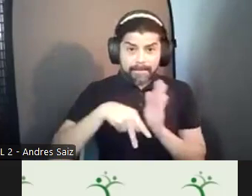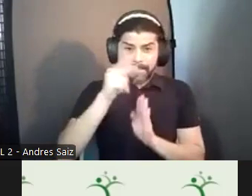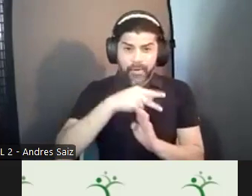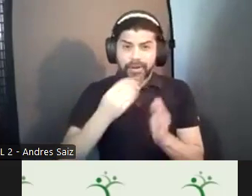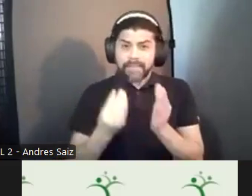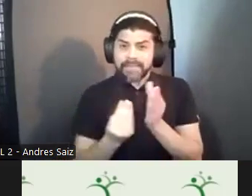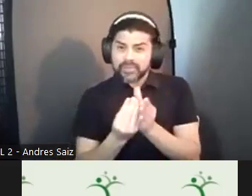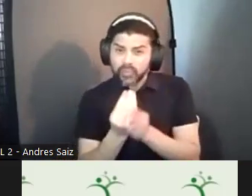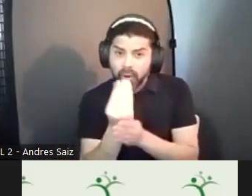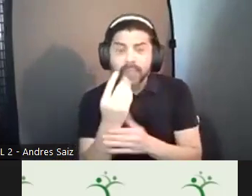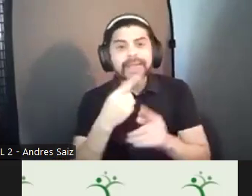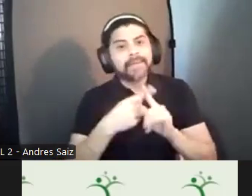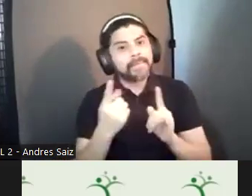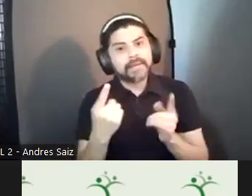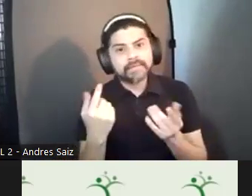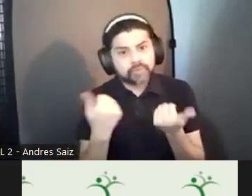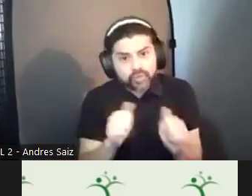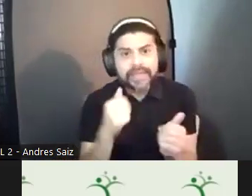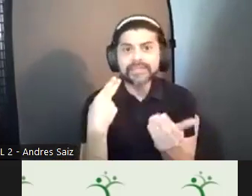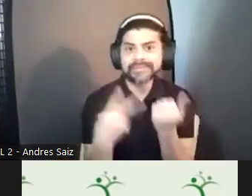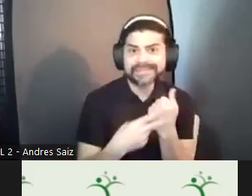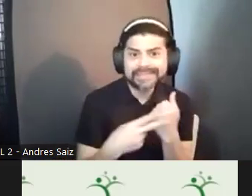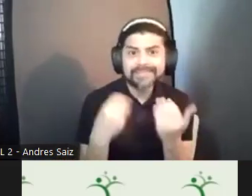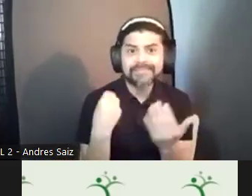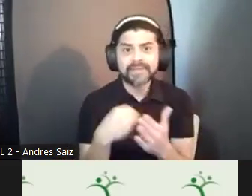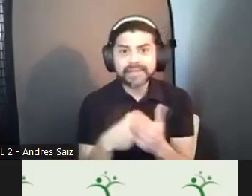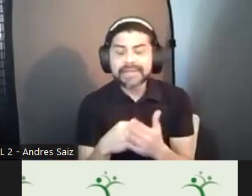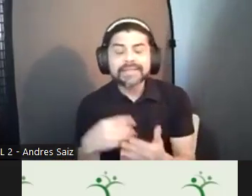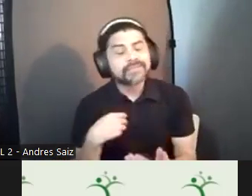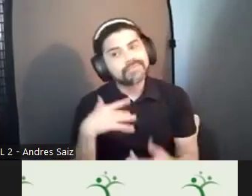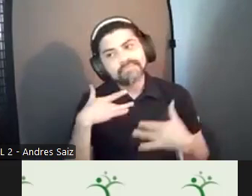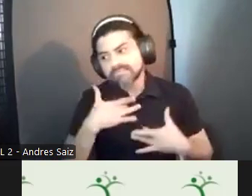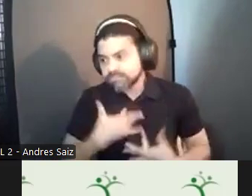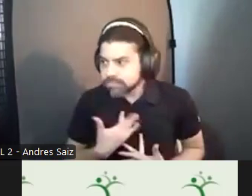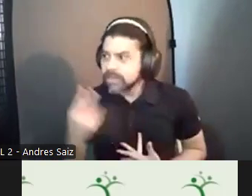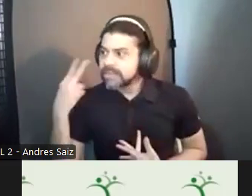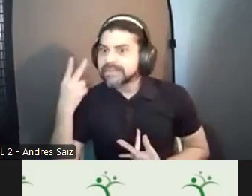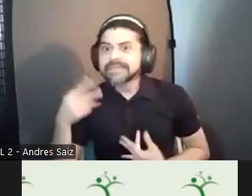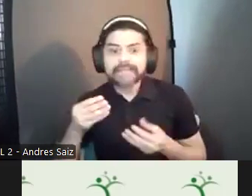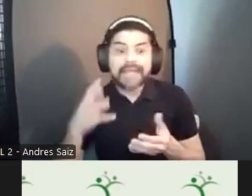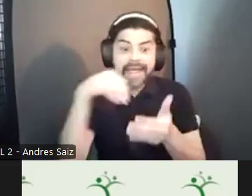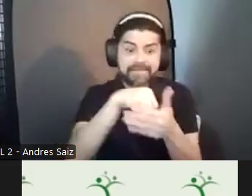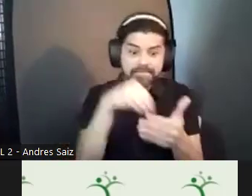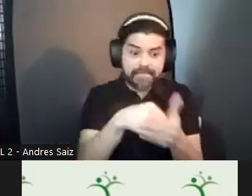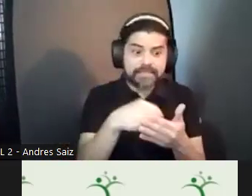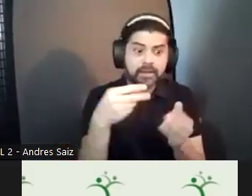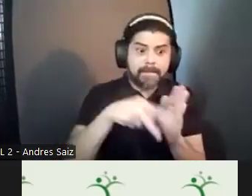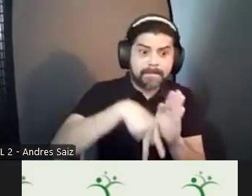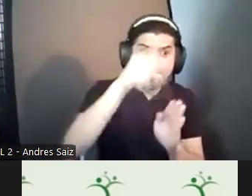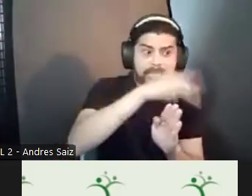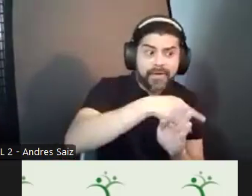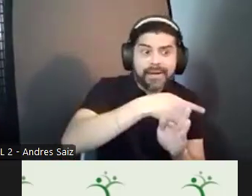little disheartening when we hear that, we're making all these investments into the program, and at the same time we're taking it back,